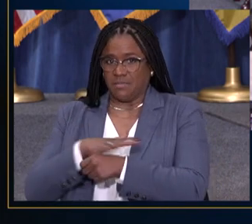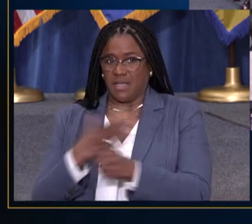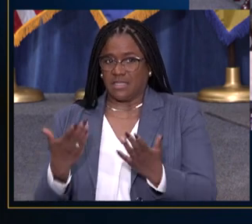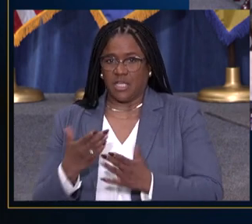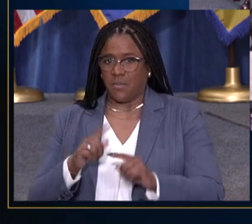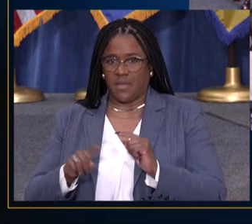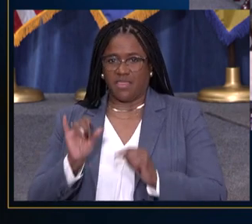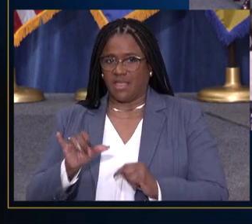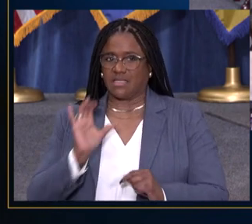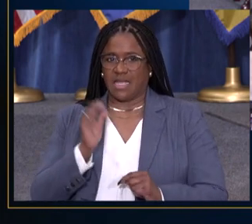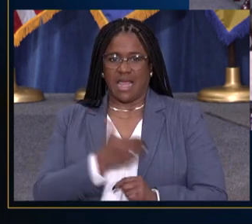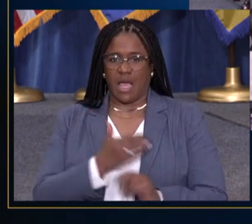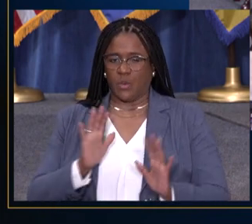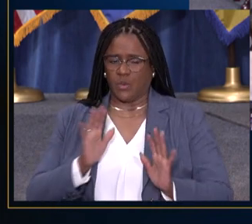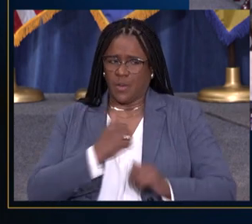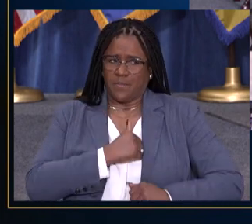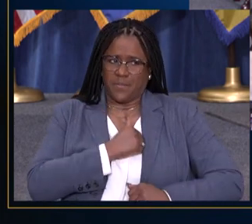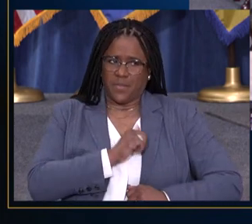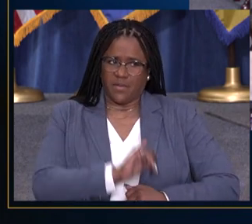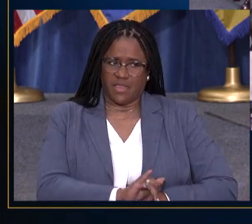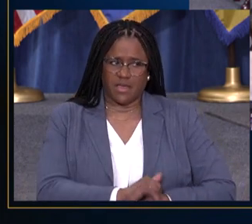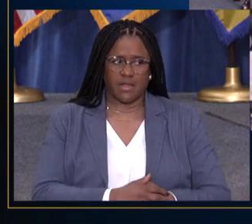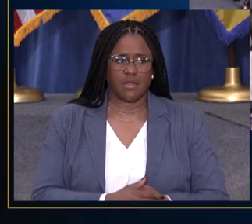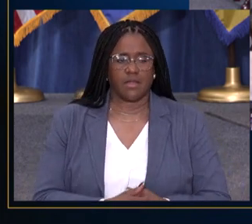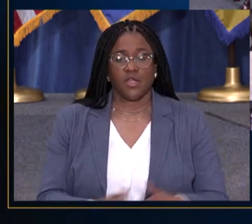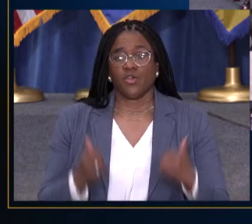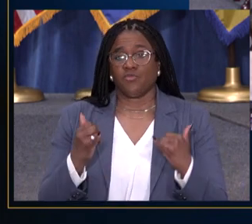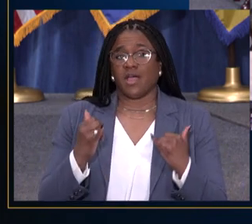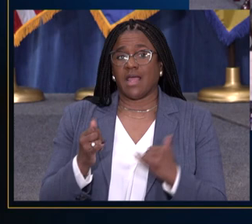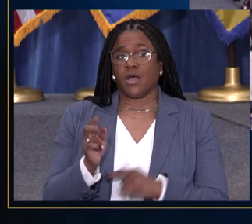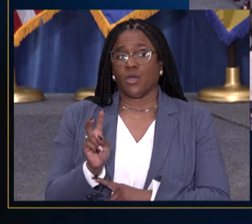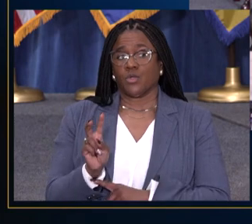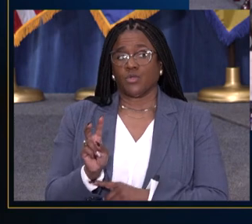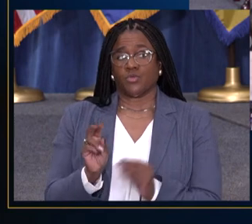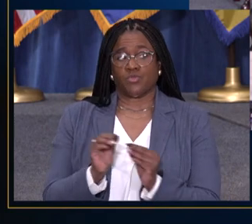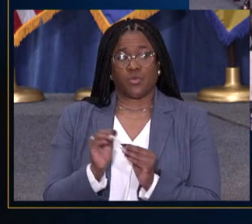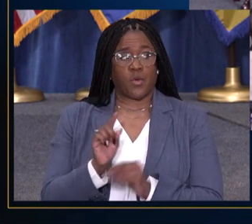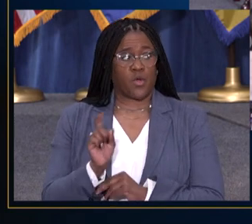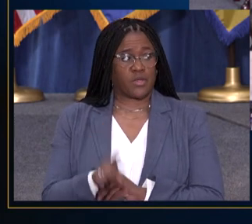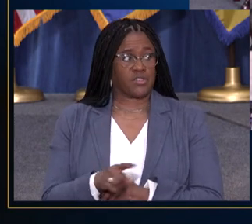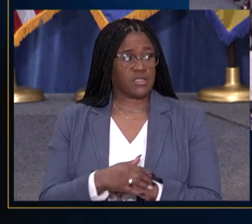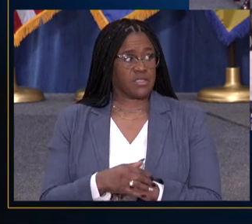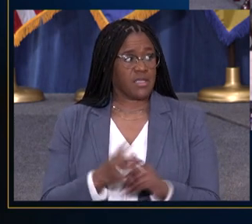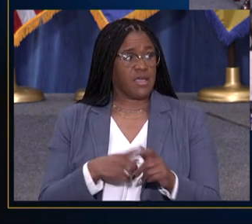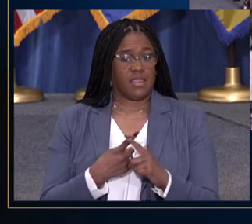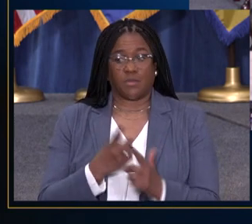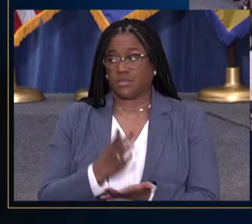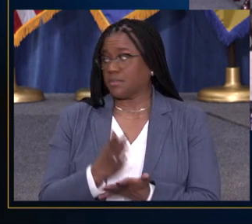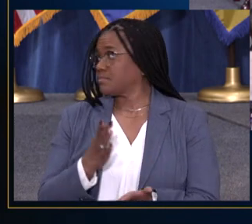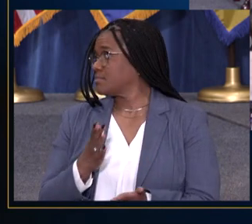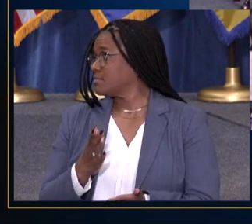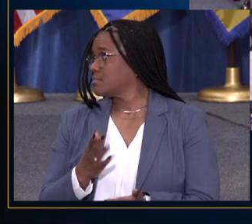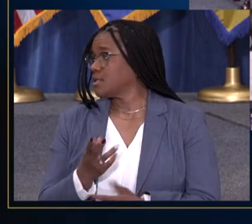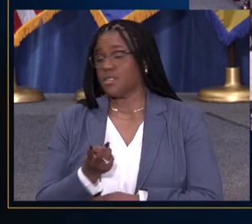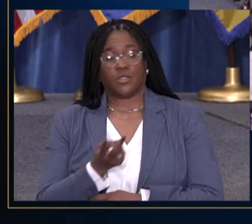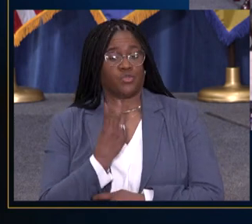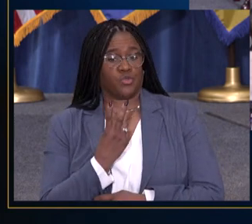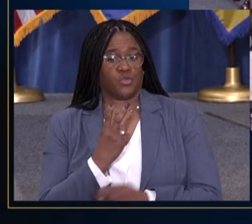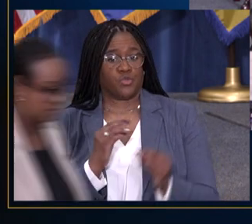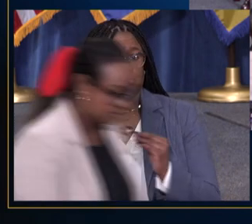not our lane. I apologize for that. So we're going to take two more questions, and then we're going to stop. So two more